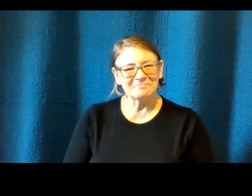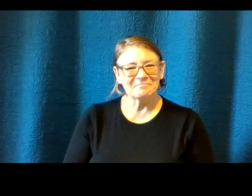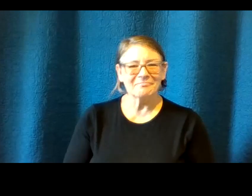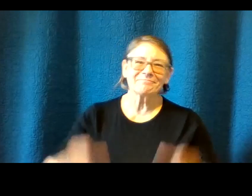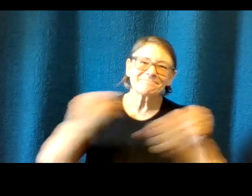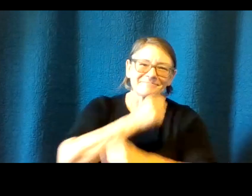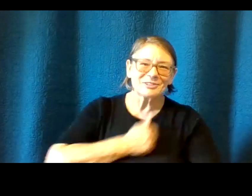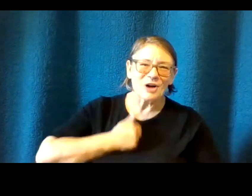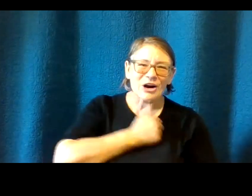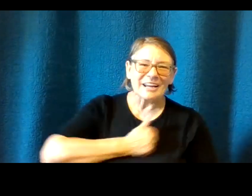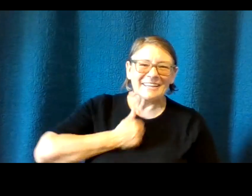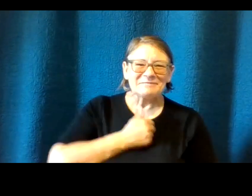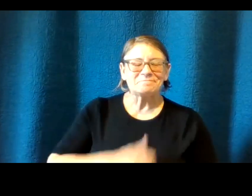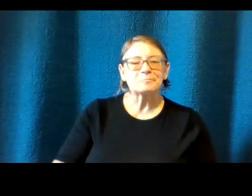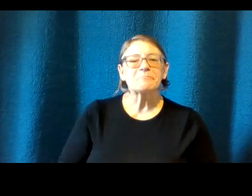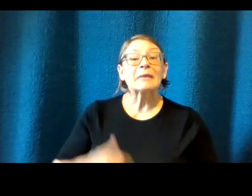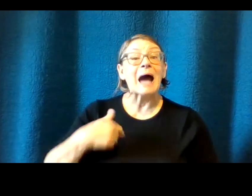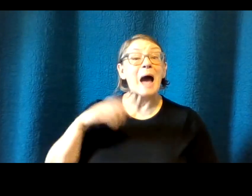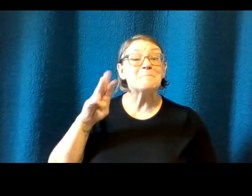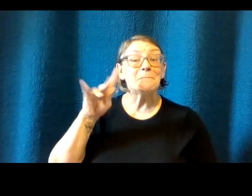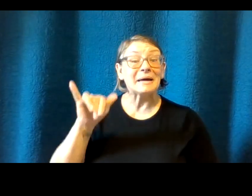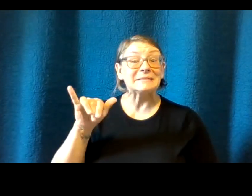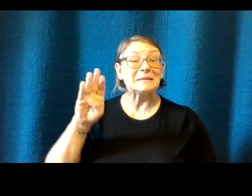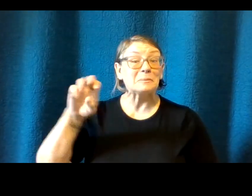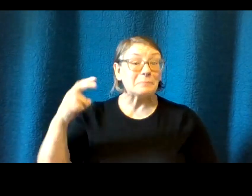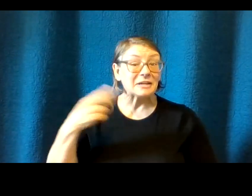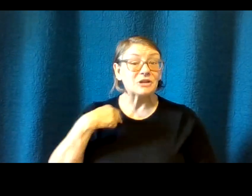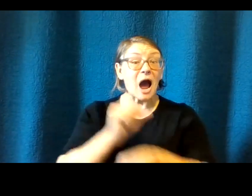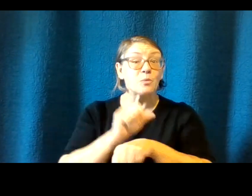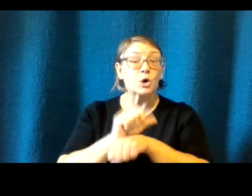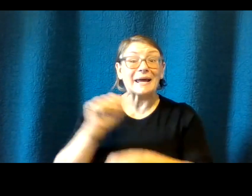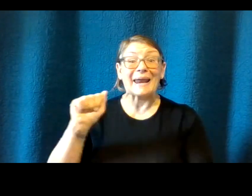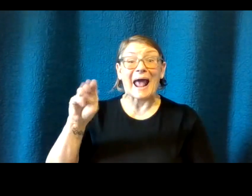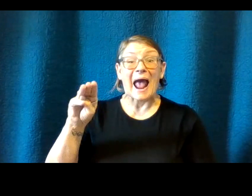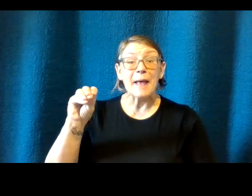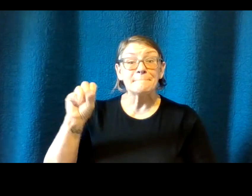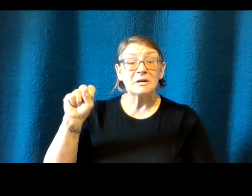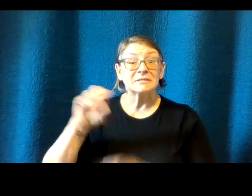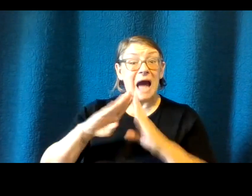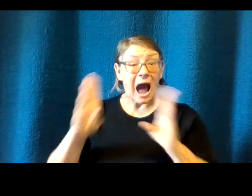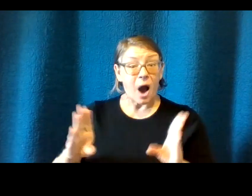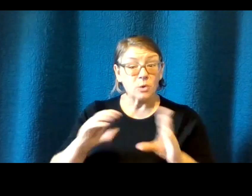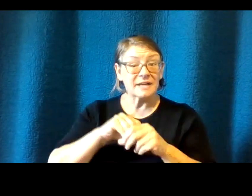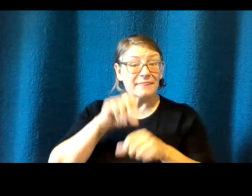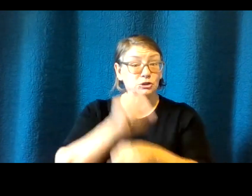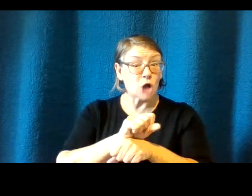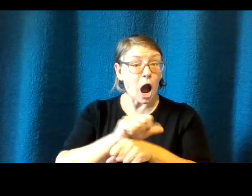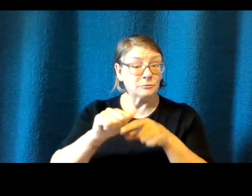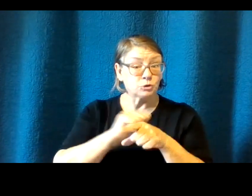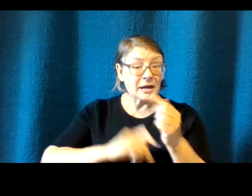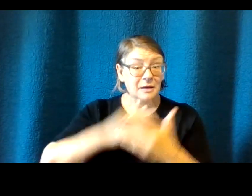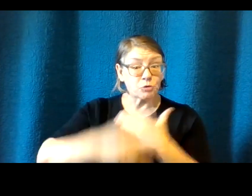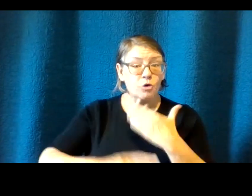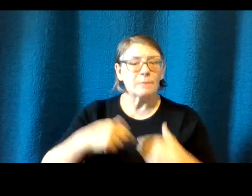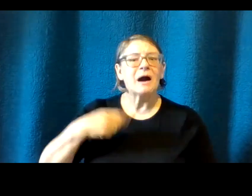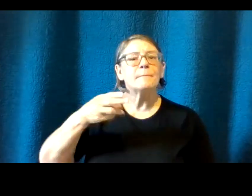Sorry. I'm Betsy Beach, and I work at Amos House in the job training program. I'm hard of hearing, and I'm